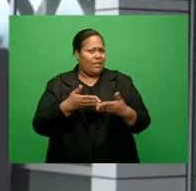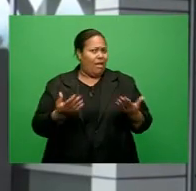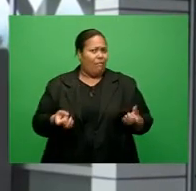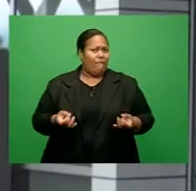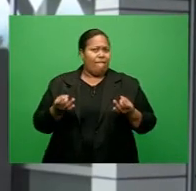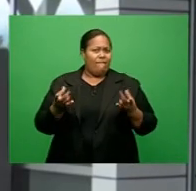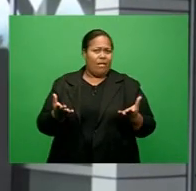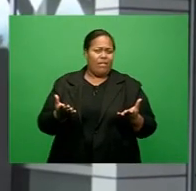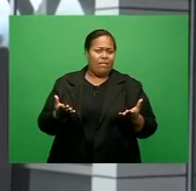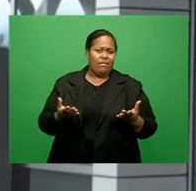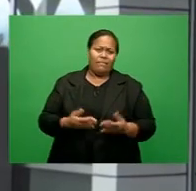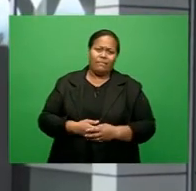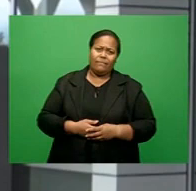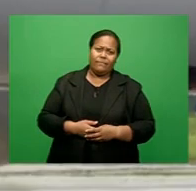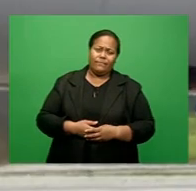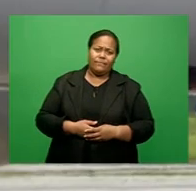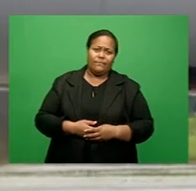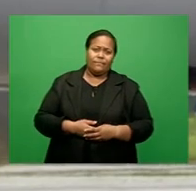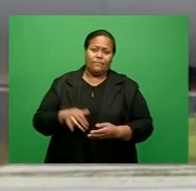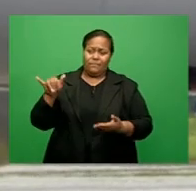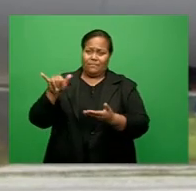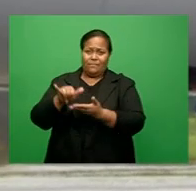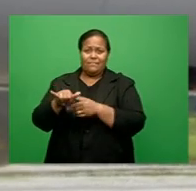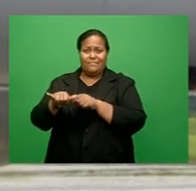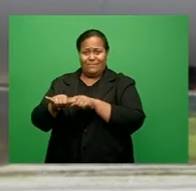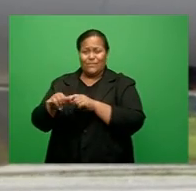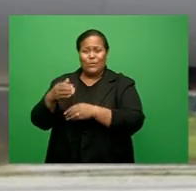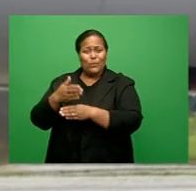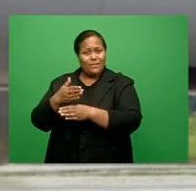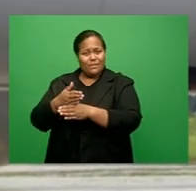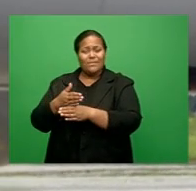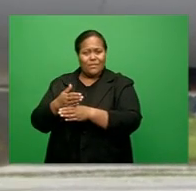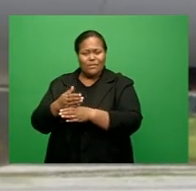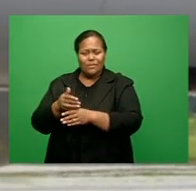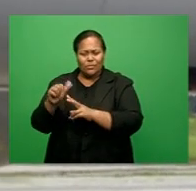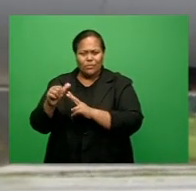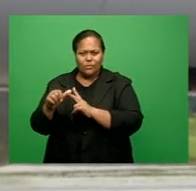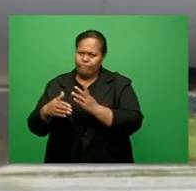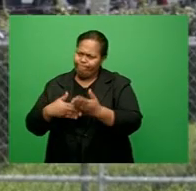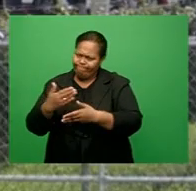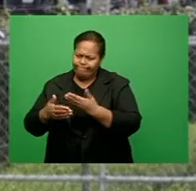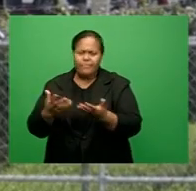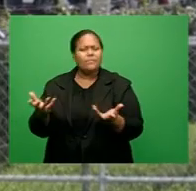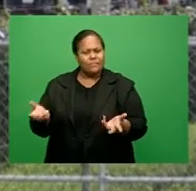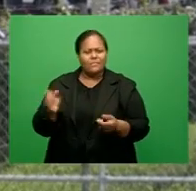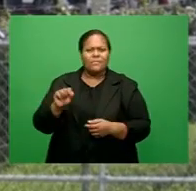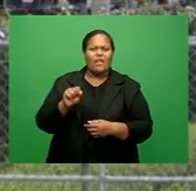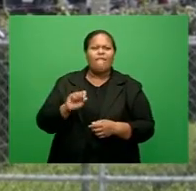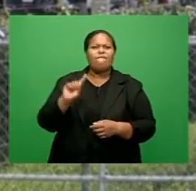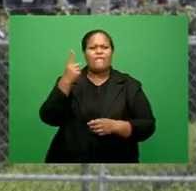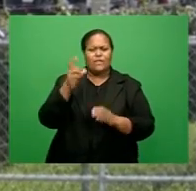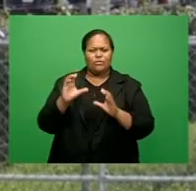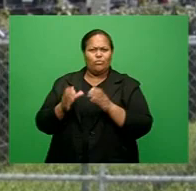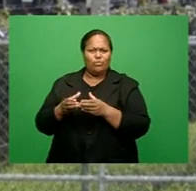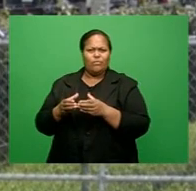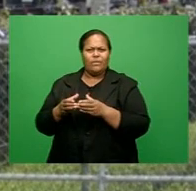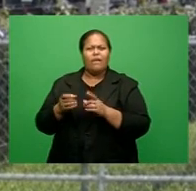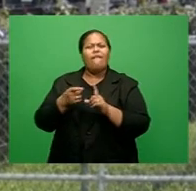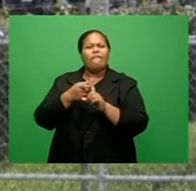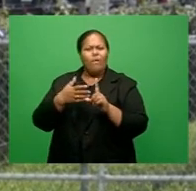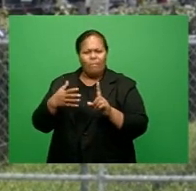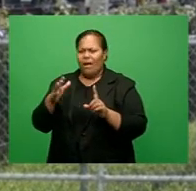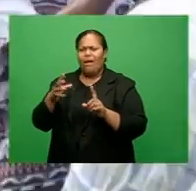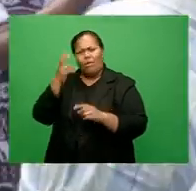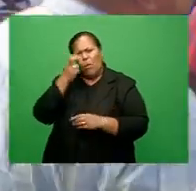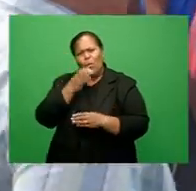recently advertised. The airline also said the first group of cabin crew being considered for recruitment are all former Fiji